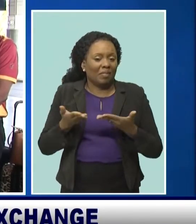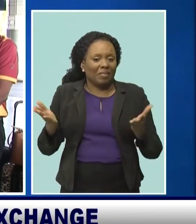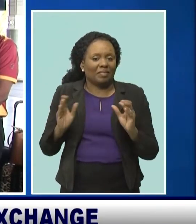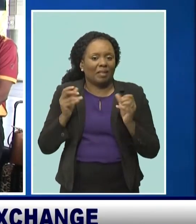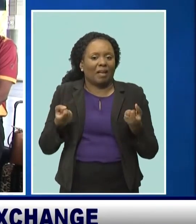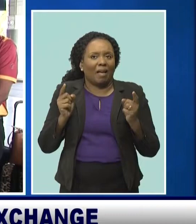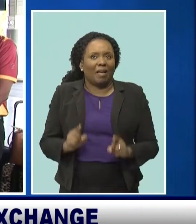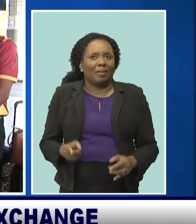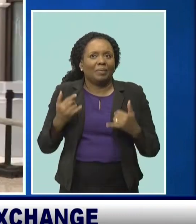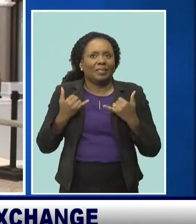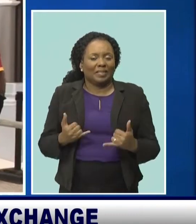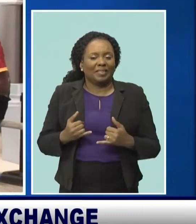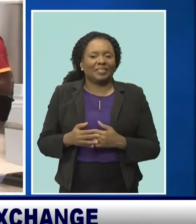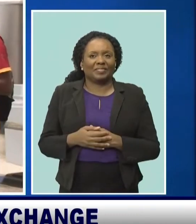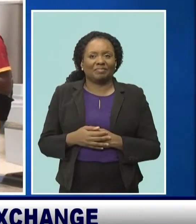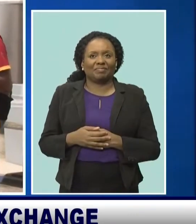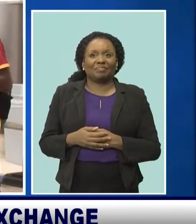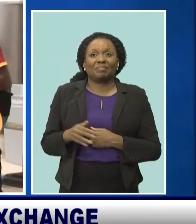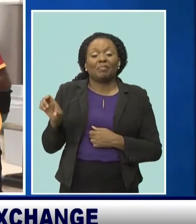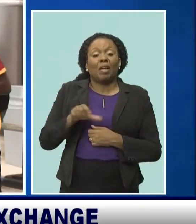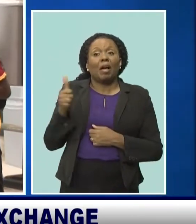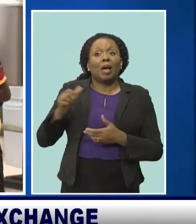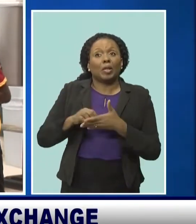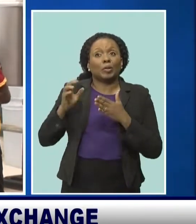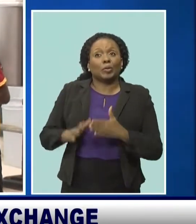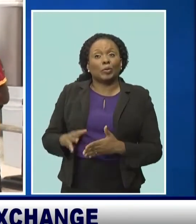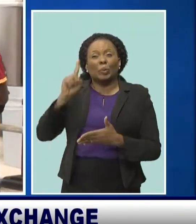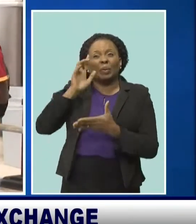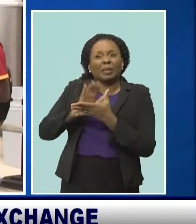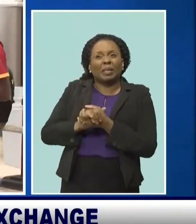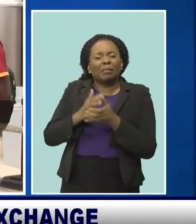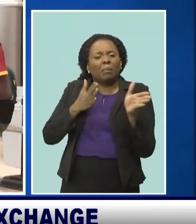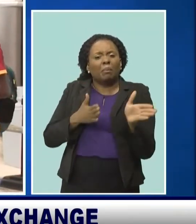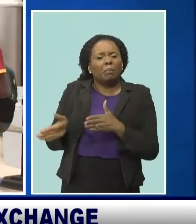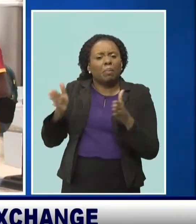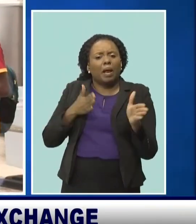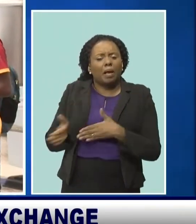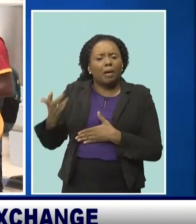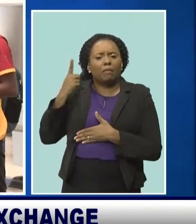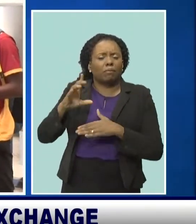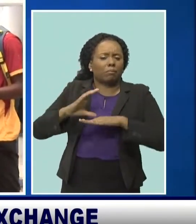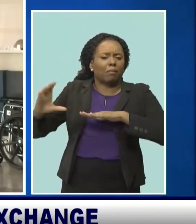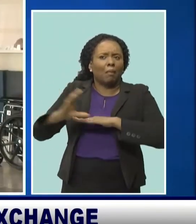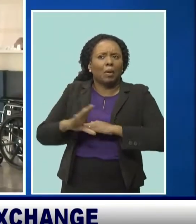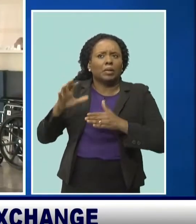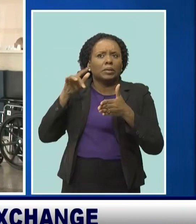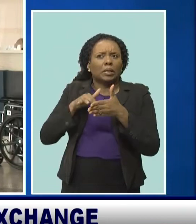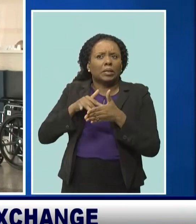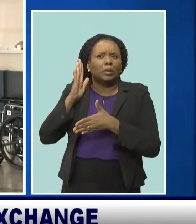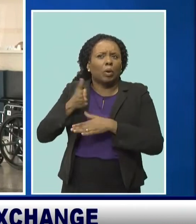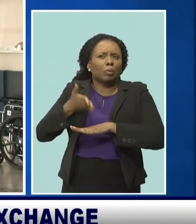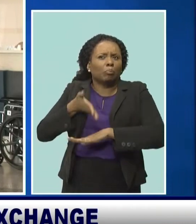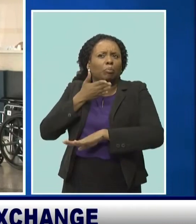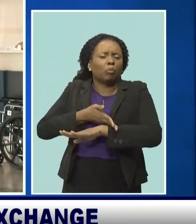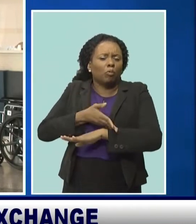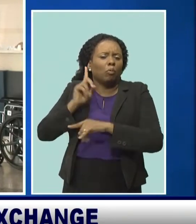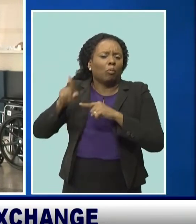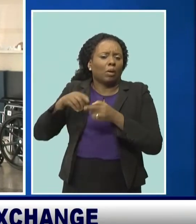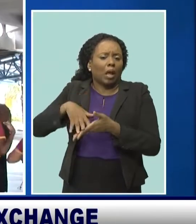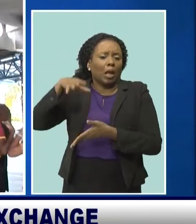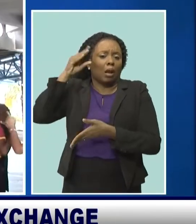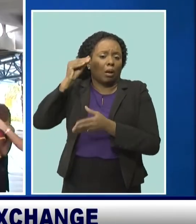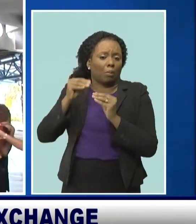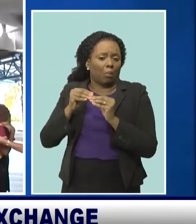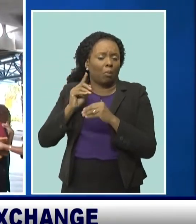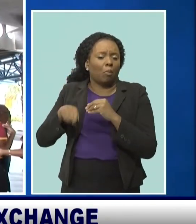at these ages. Other students believe their preparation for Caribbean studies will be enhanced by learning more about Jamaica. How